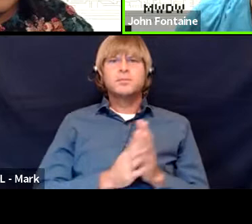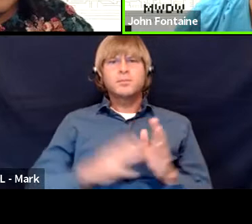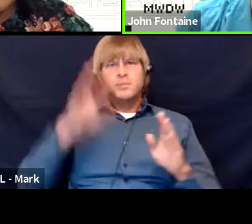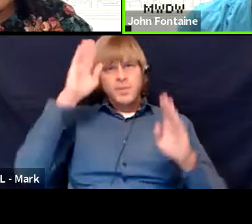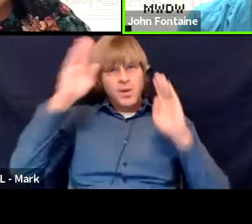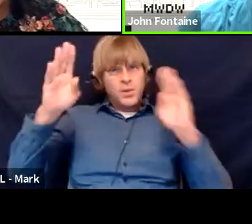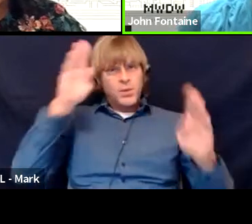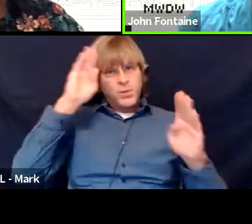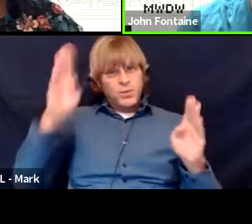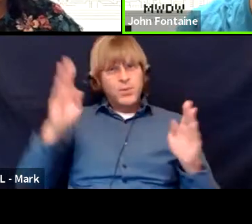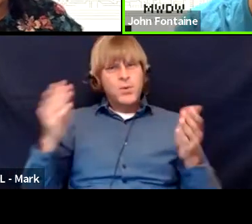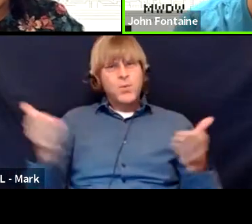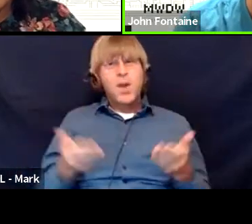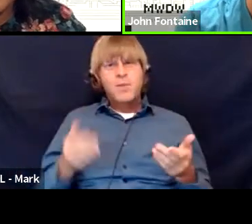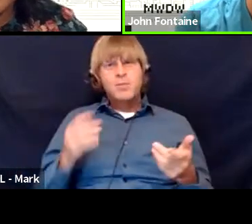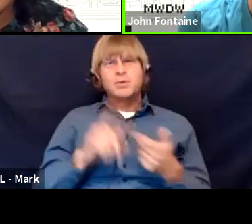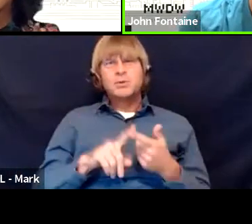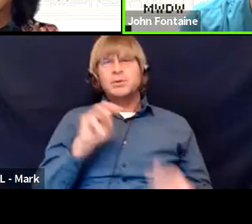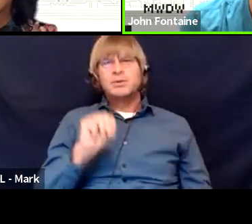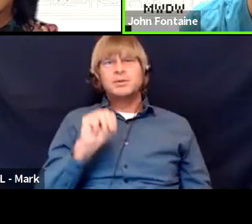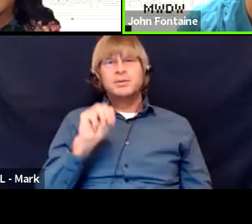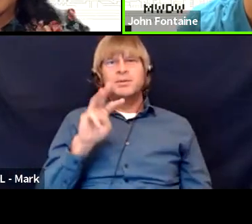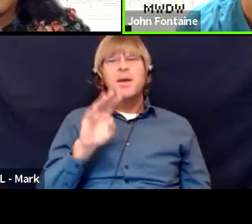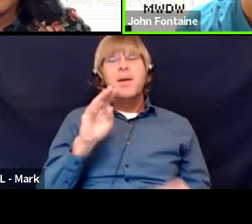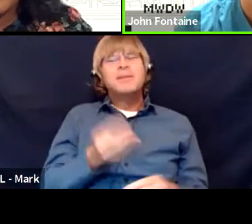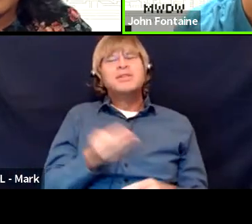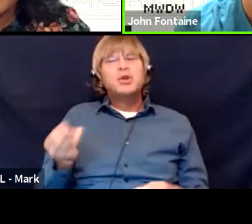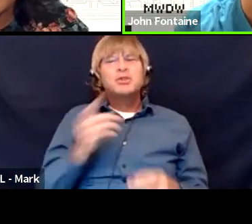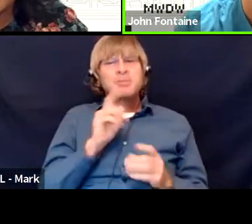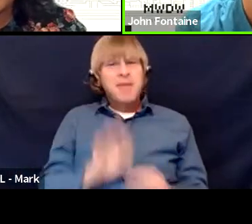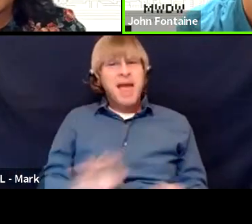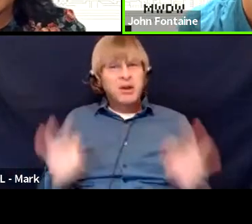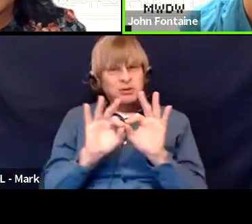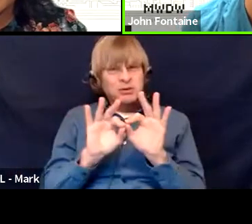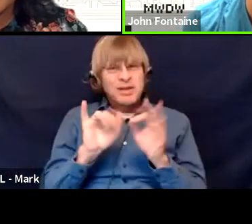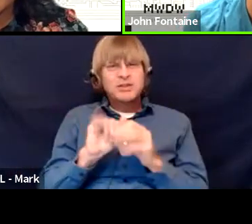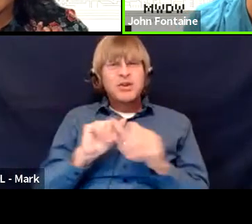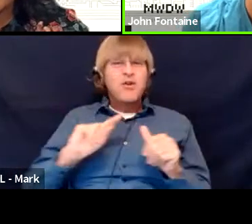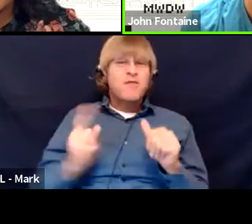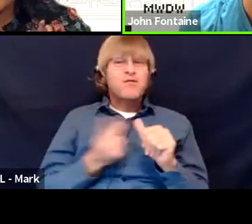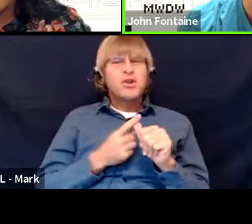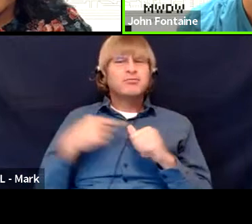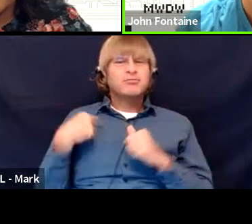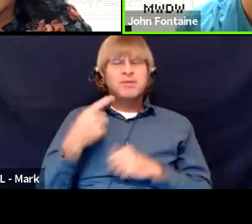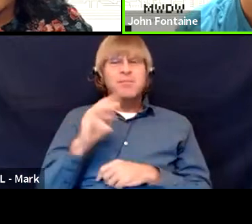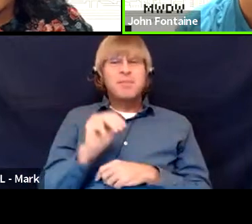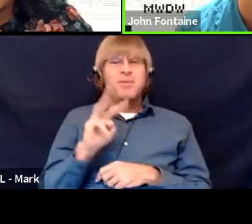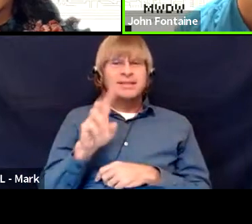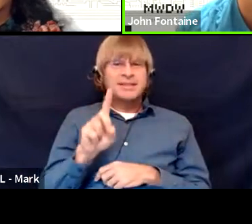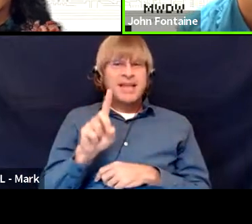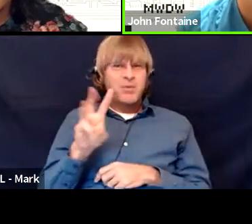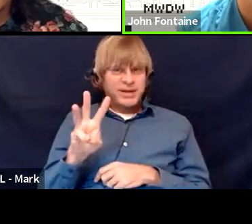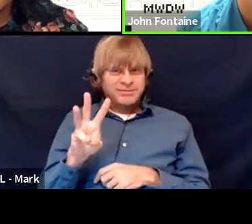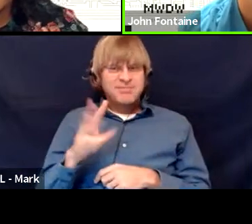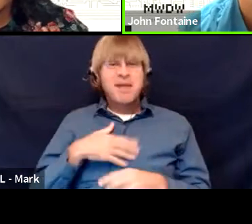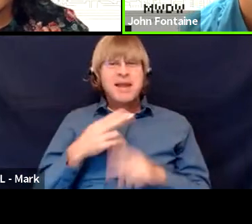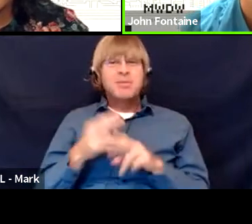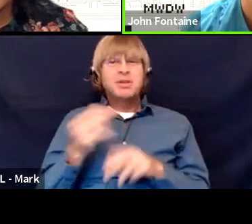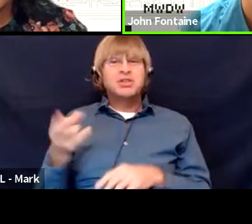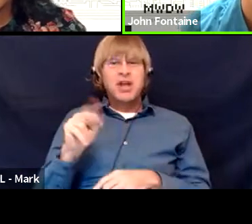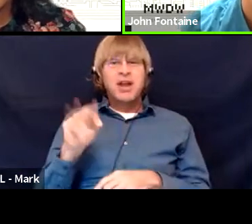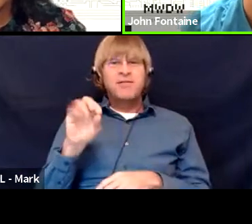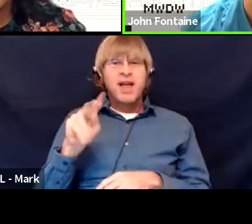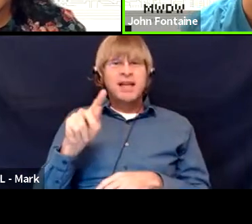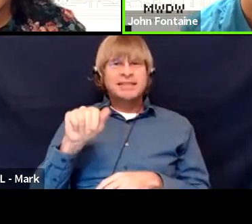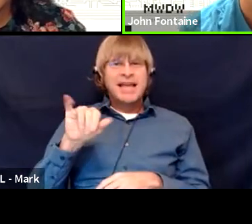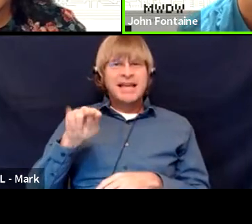Hello, and welcome to Materials Matter as a part of our first ever Midwest Design Week. My name is John Fontaine, and